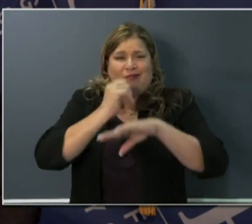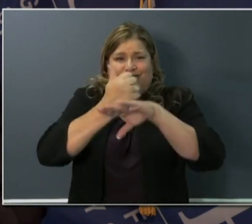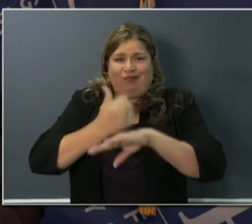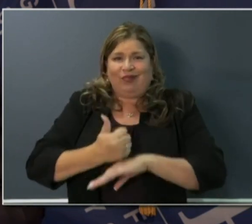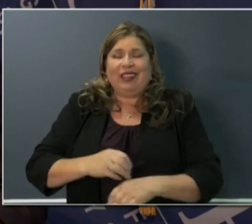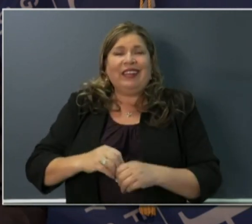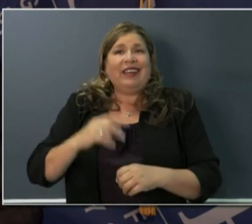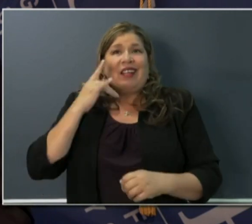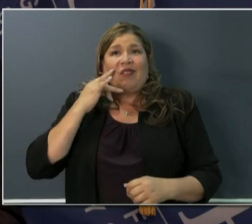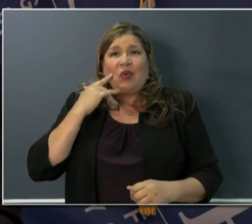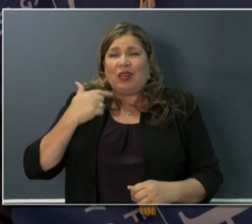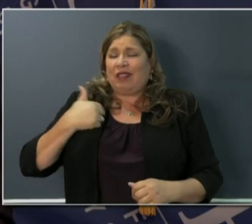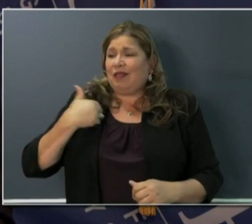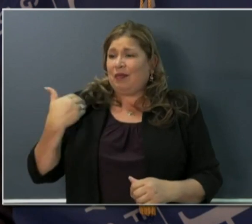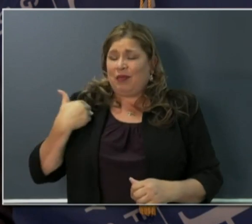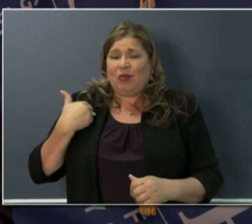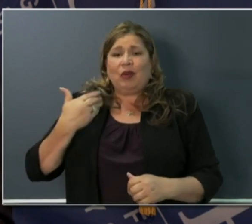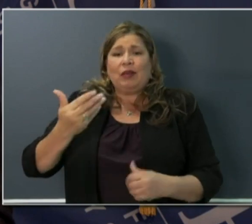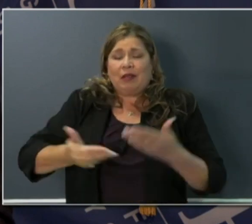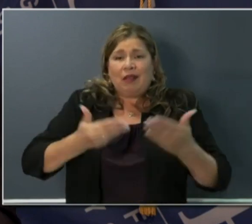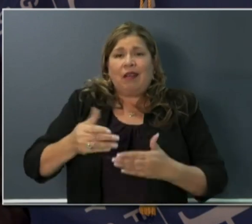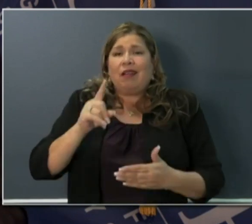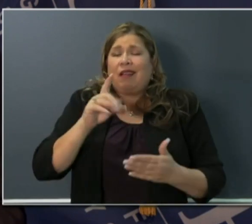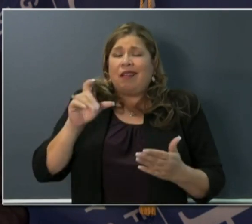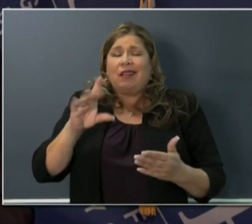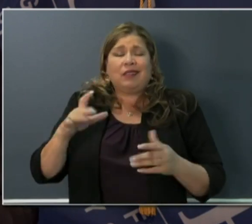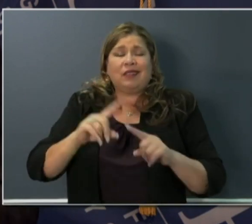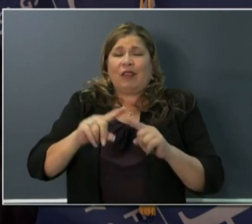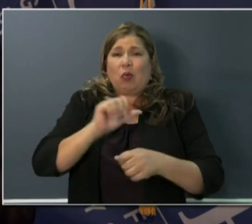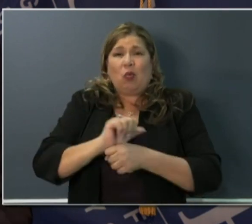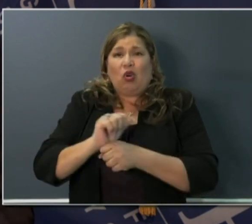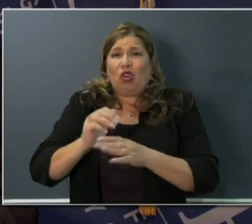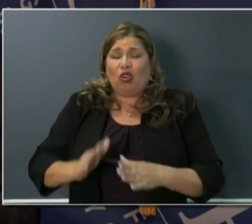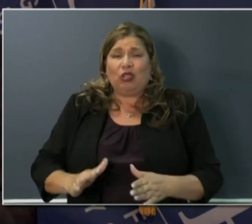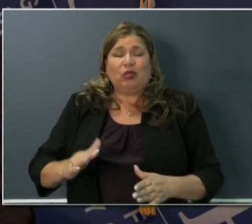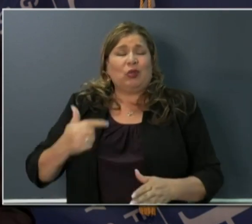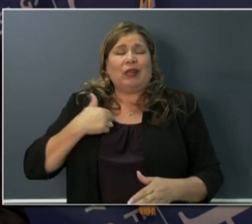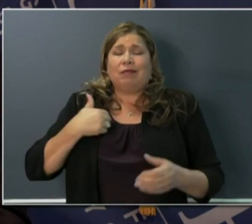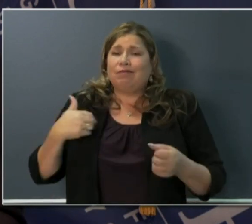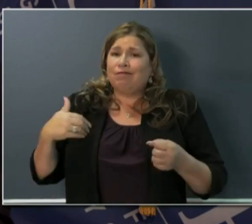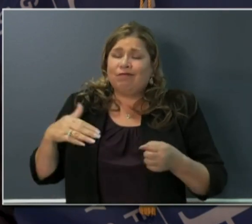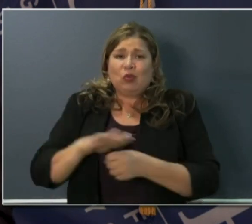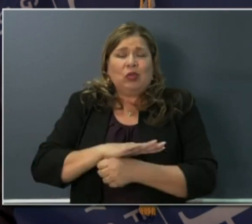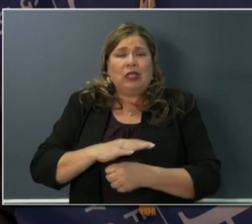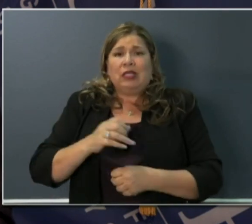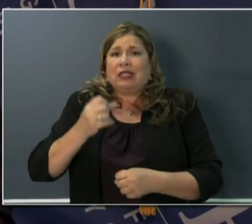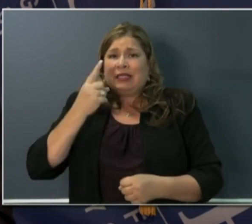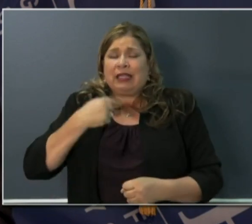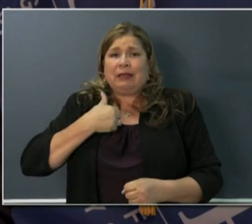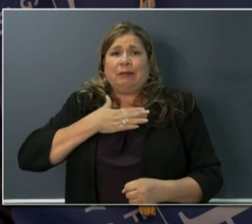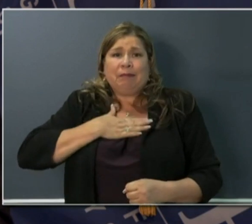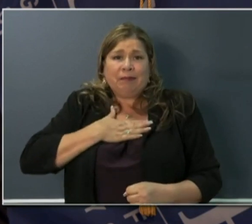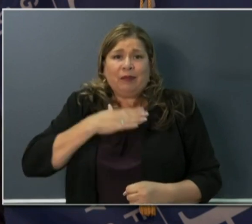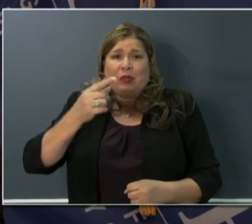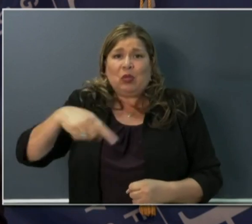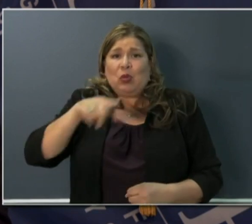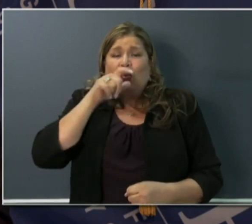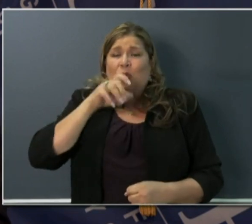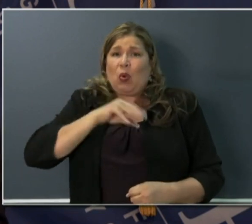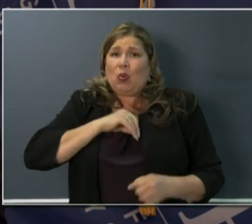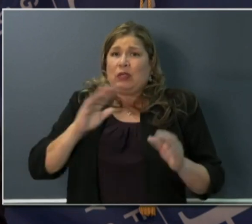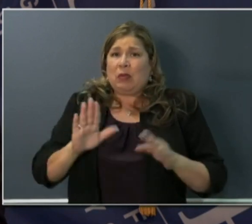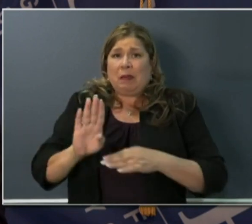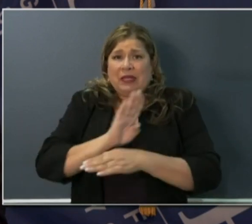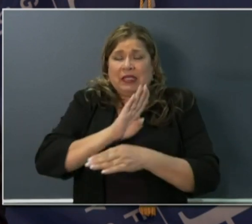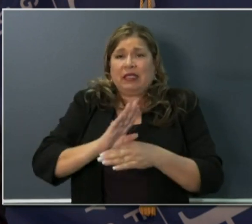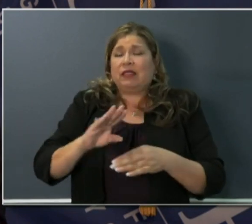employed hundreds and hundreds of workers. I have deep appreciation and respect for the entrepreneurs throughout this country and certainly in the